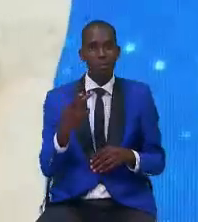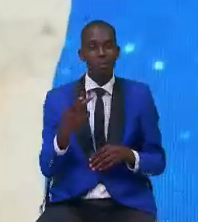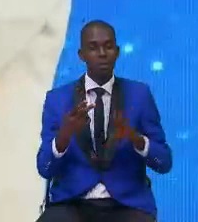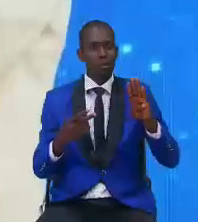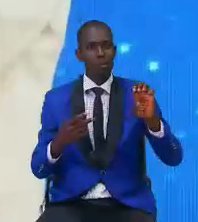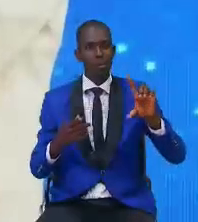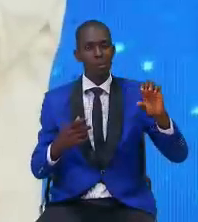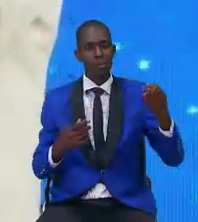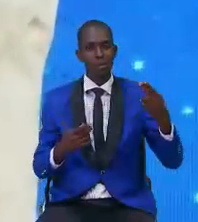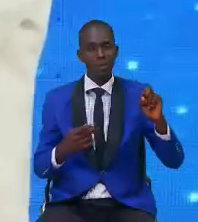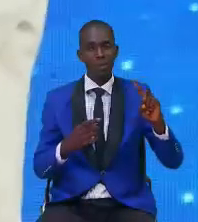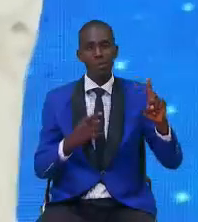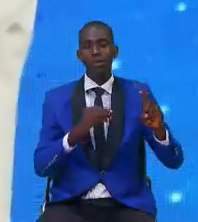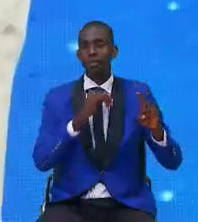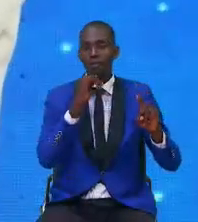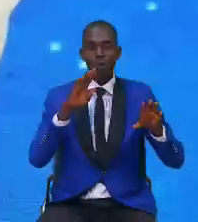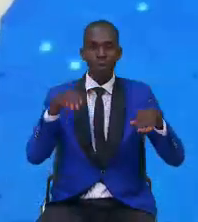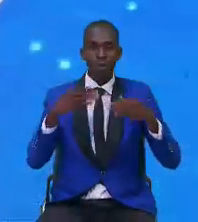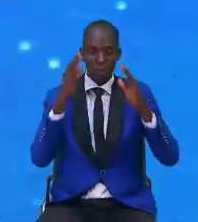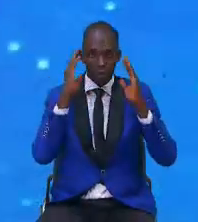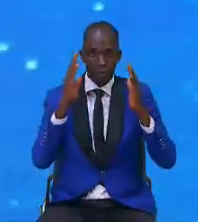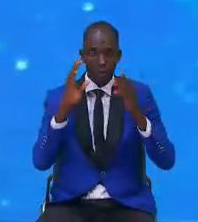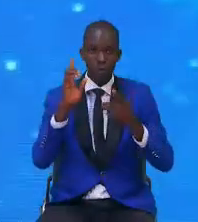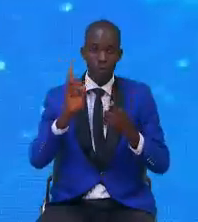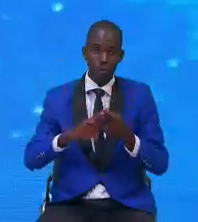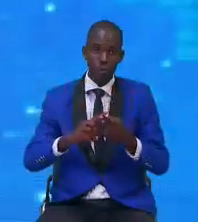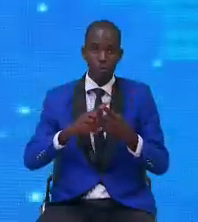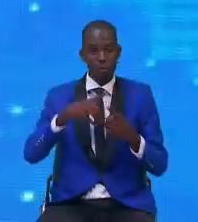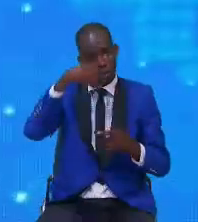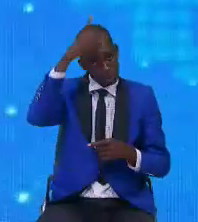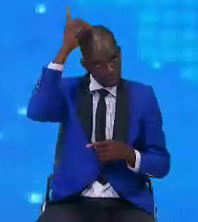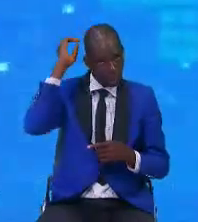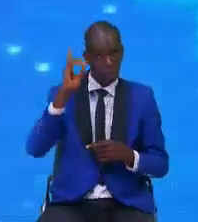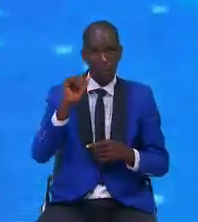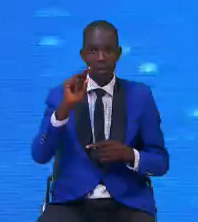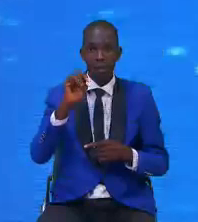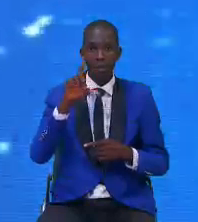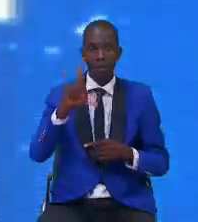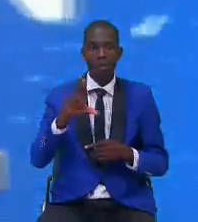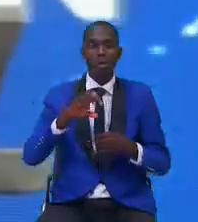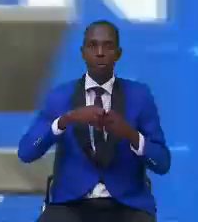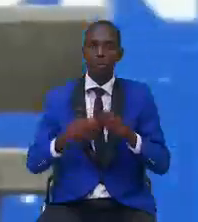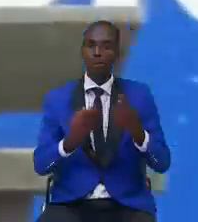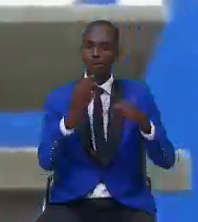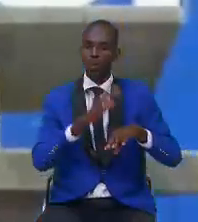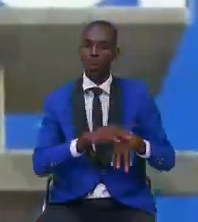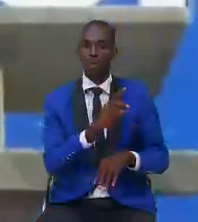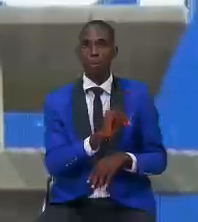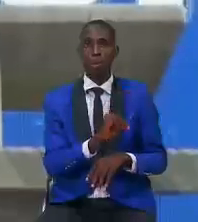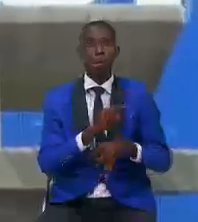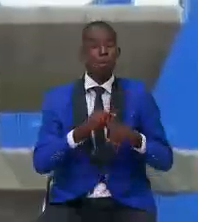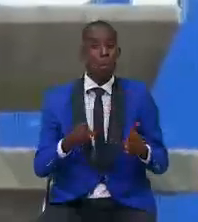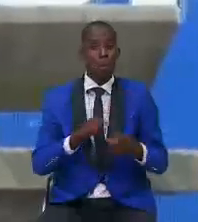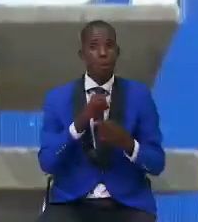attention to the man of God, Daniel. And eventually, that calamity came upon